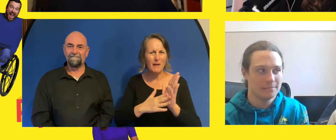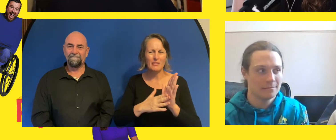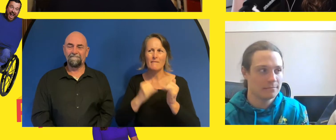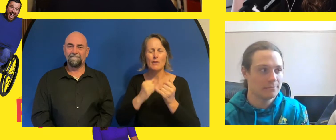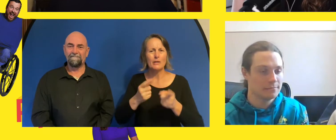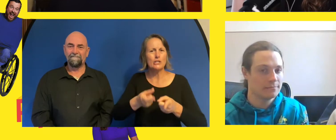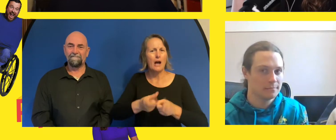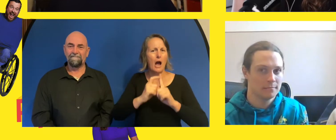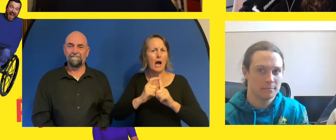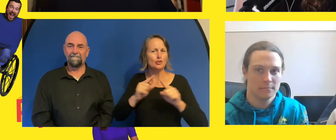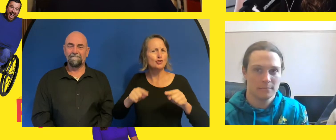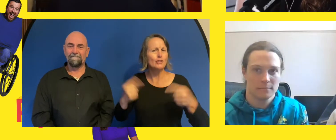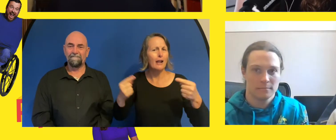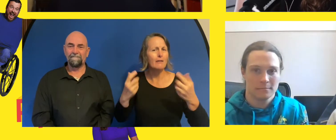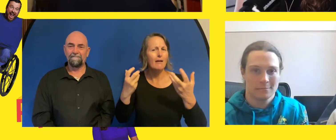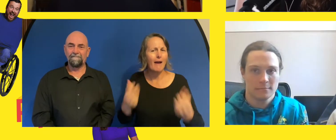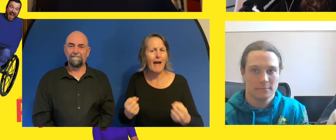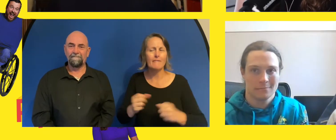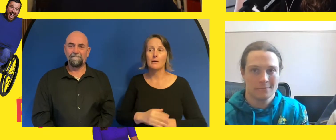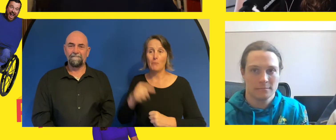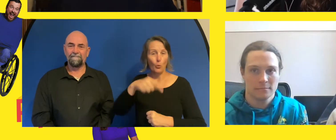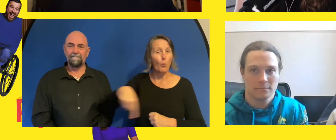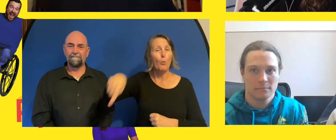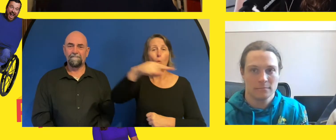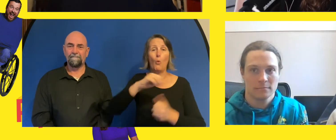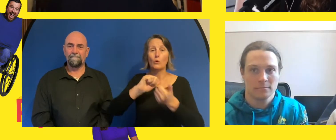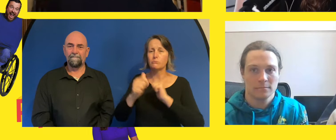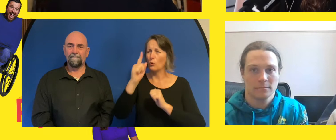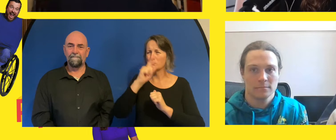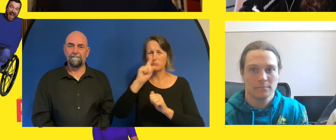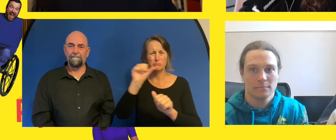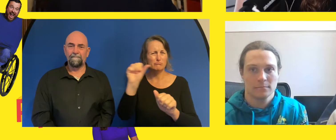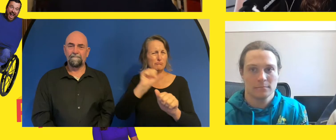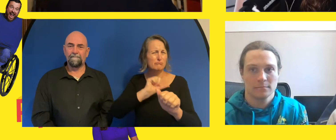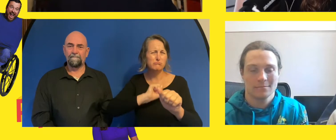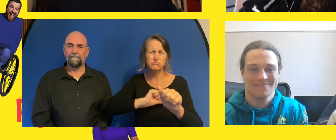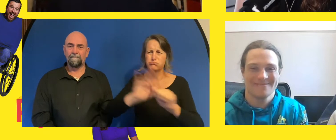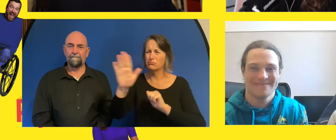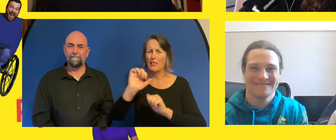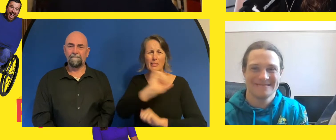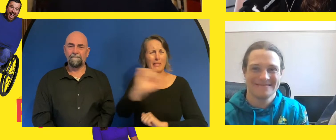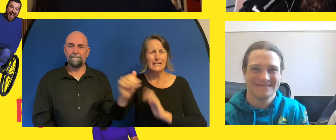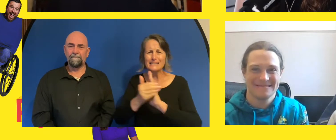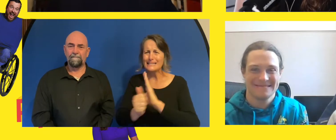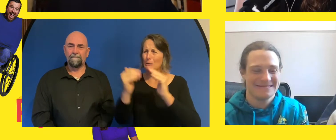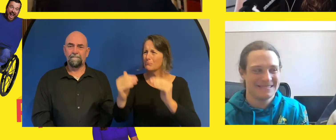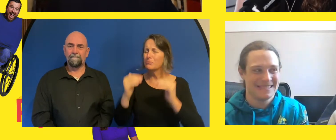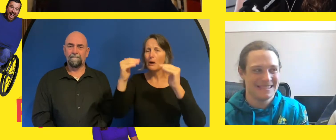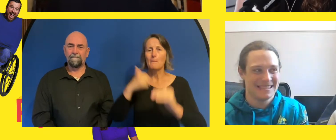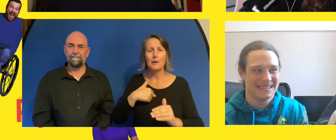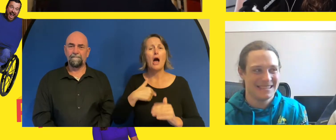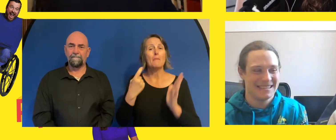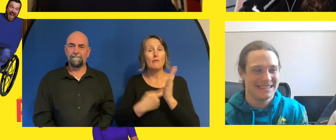on the world stage. But until we get them home safely, I think that's always been our mantra, I guess, for the last couple of games, just